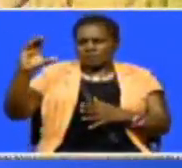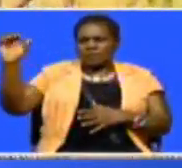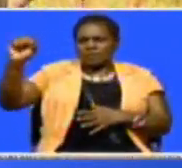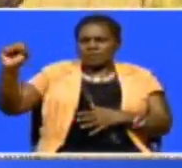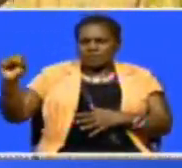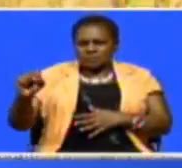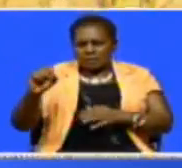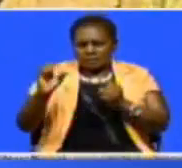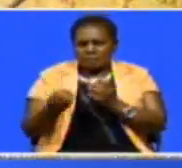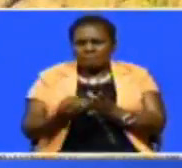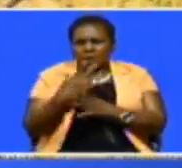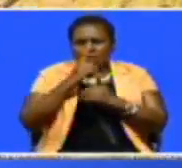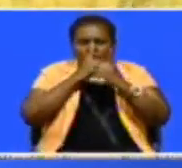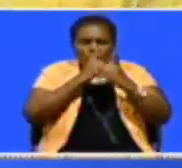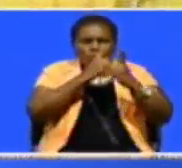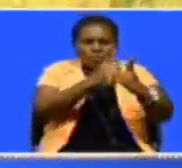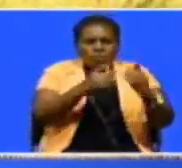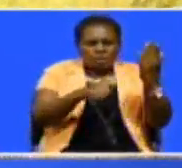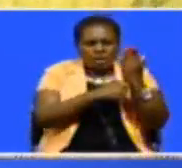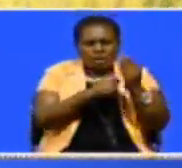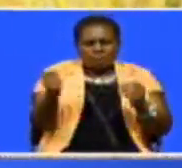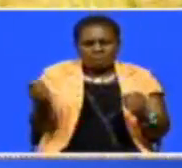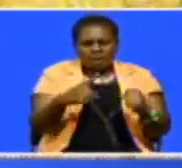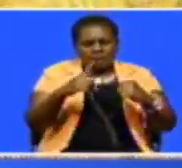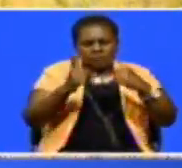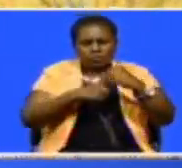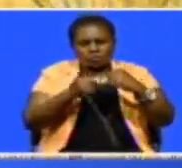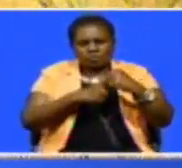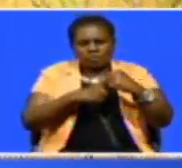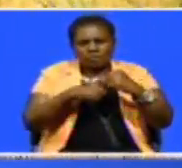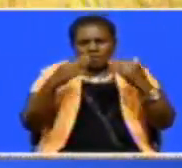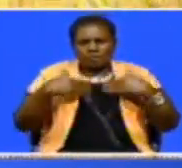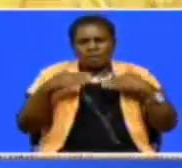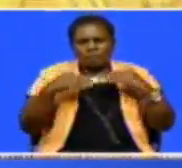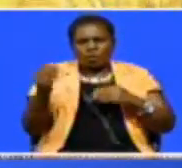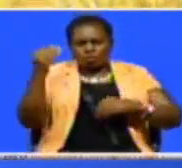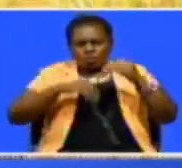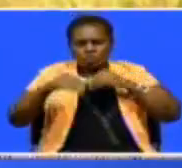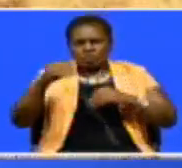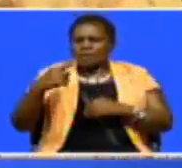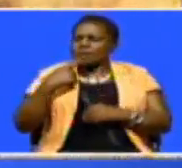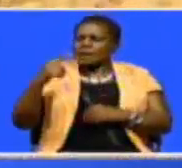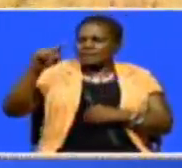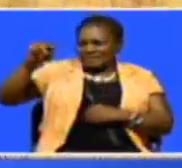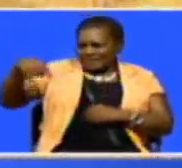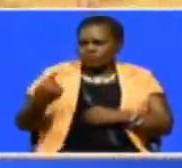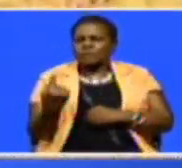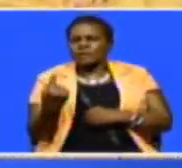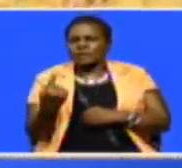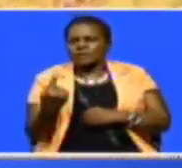Najib Balala launched a rhino naming fund in June this year, where interested persons will contribute 100,000 Kenya